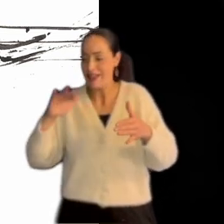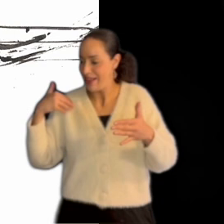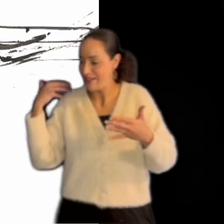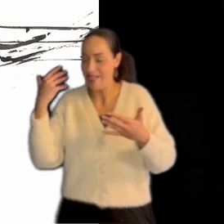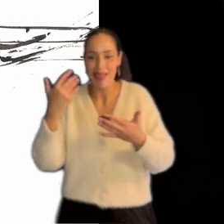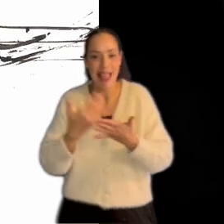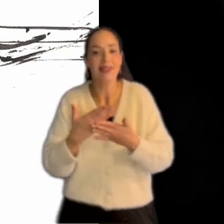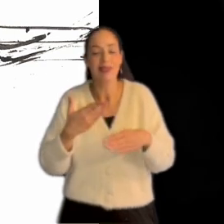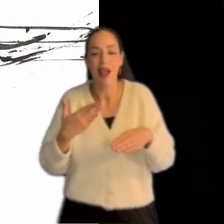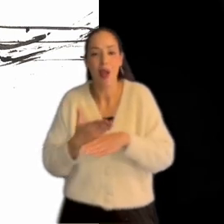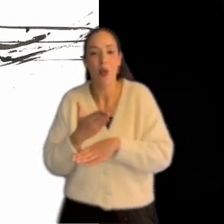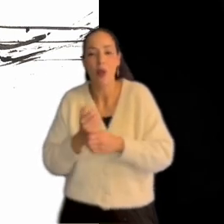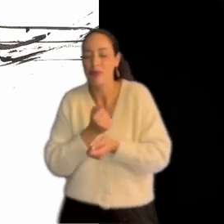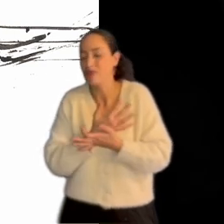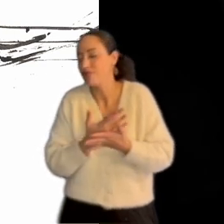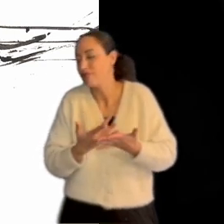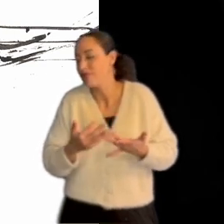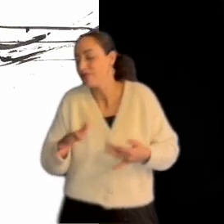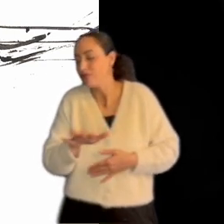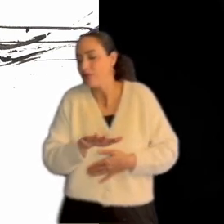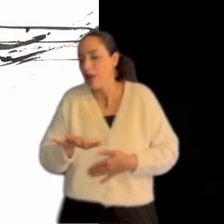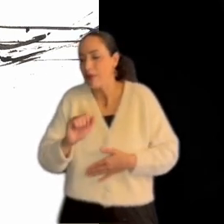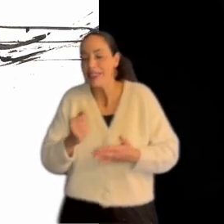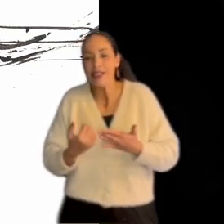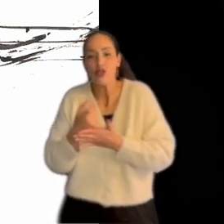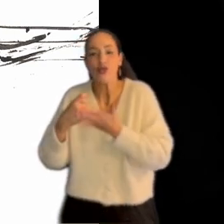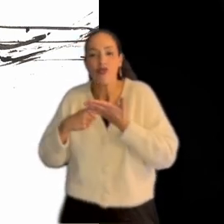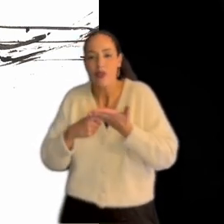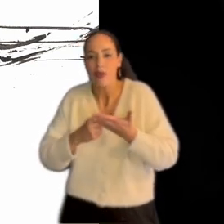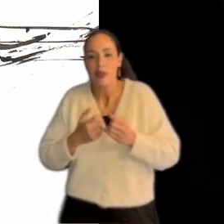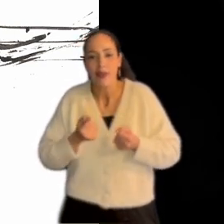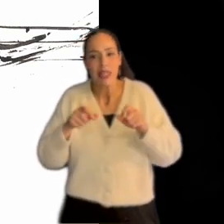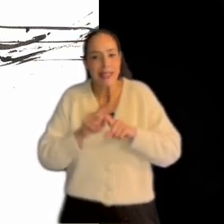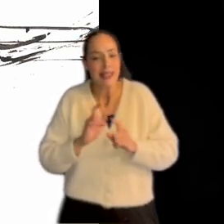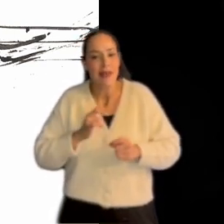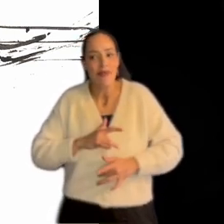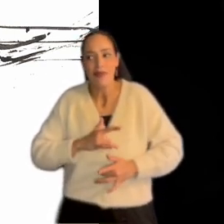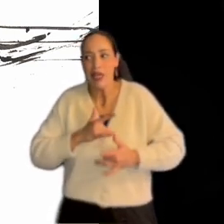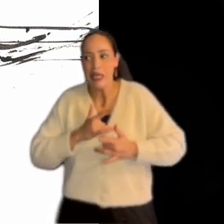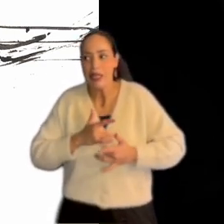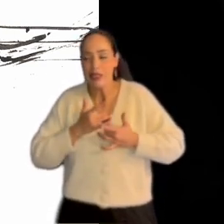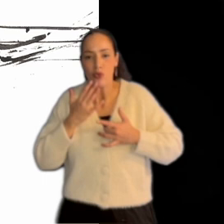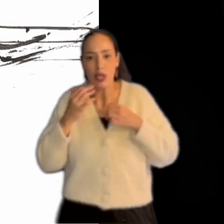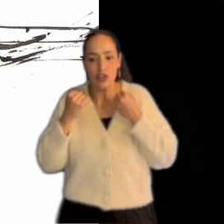or when I take a deep breath and steady myself to call them. However, this advice has never